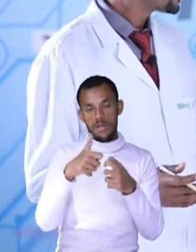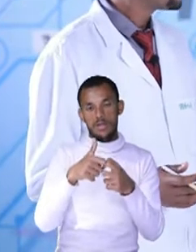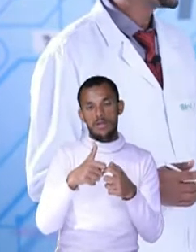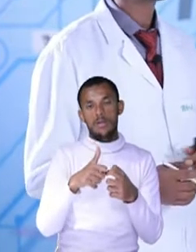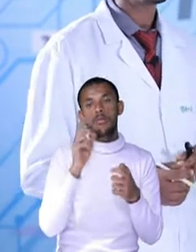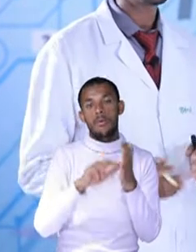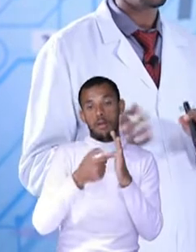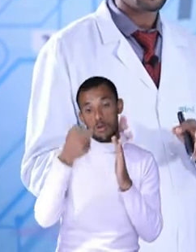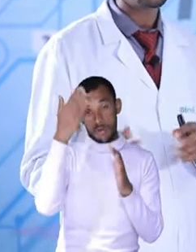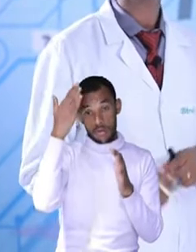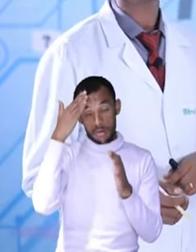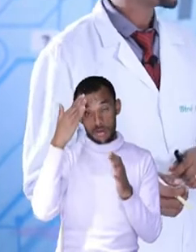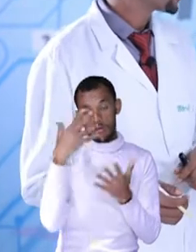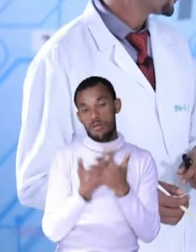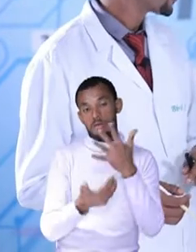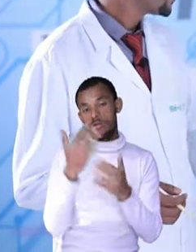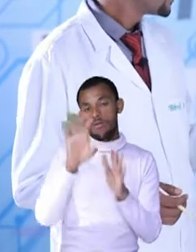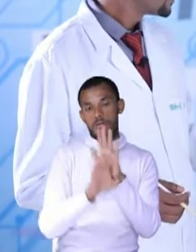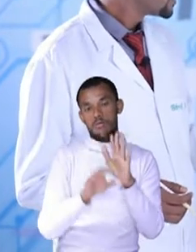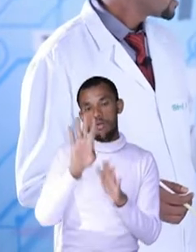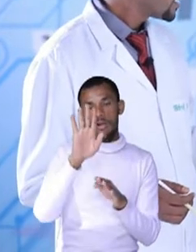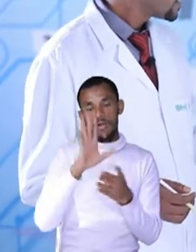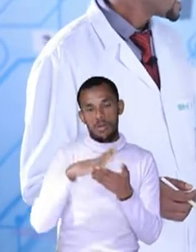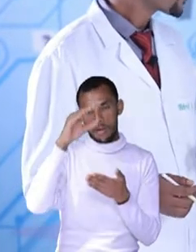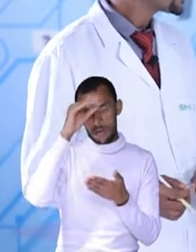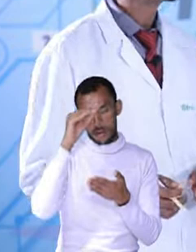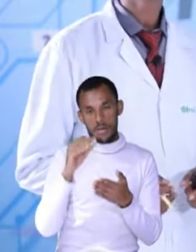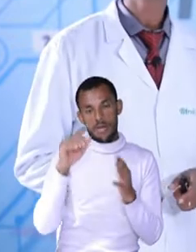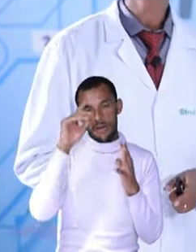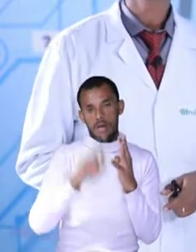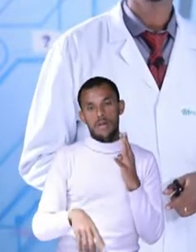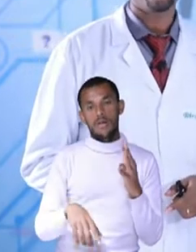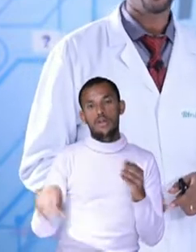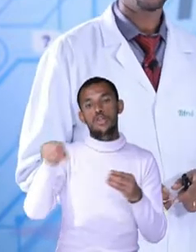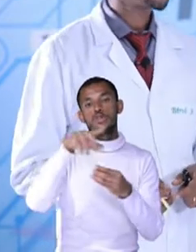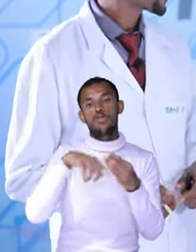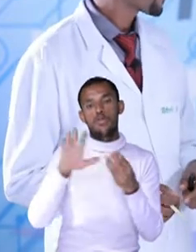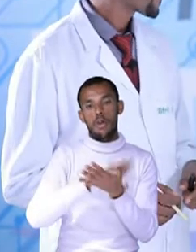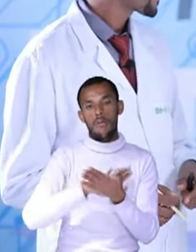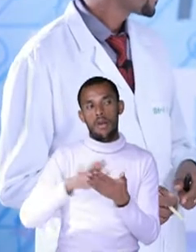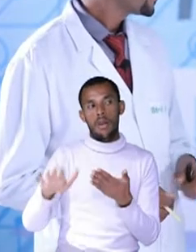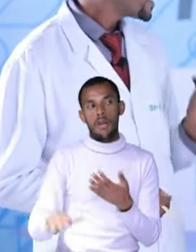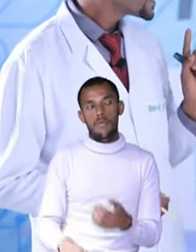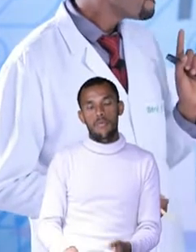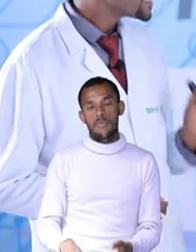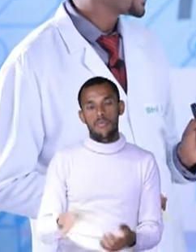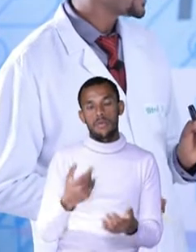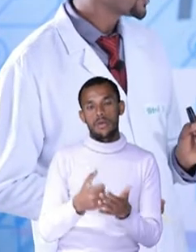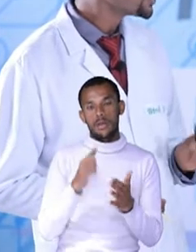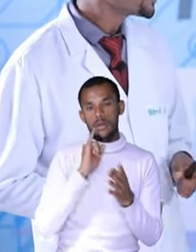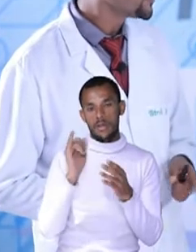know what I mean by electrolysis, already discussed in chapter 4. The last one is zone refining. Is